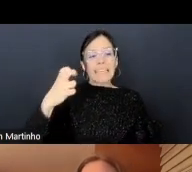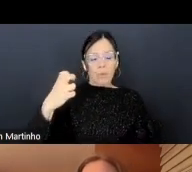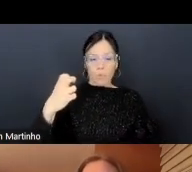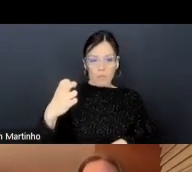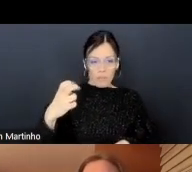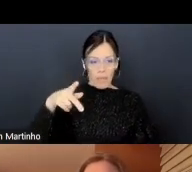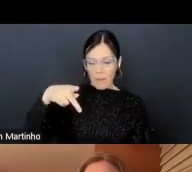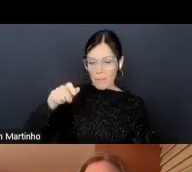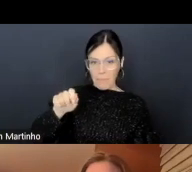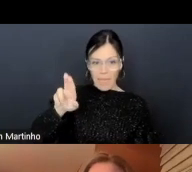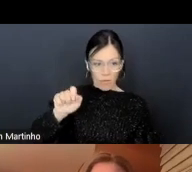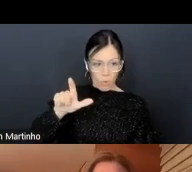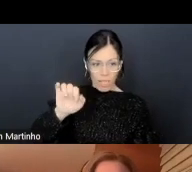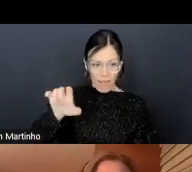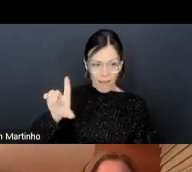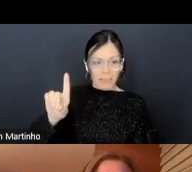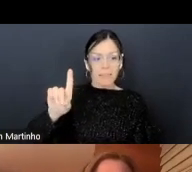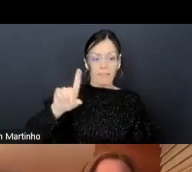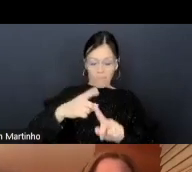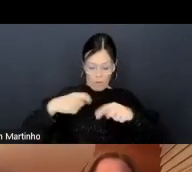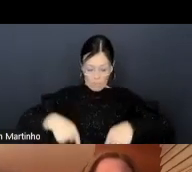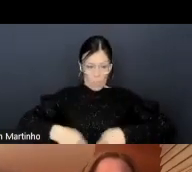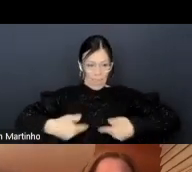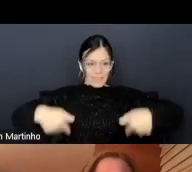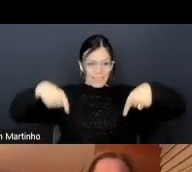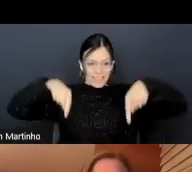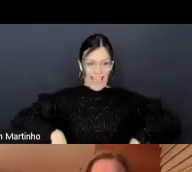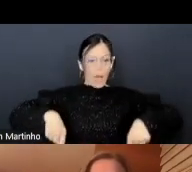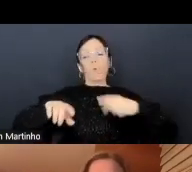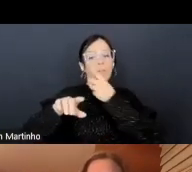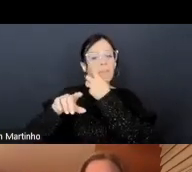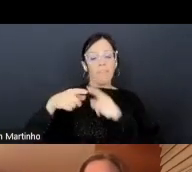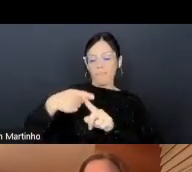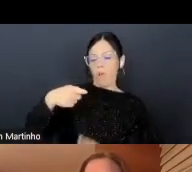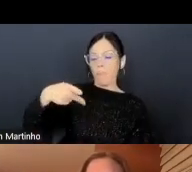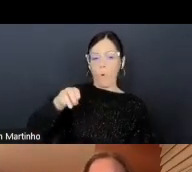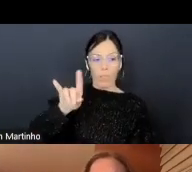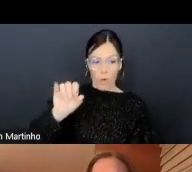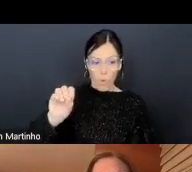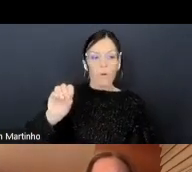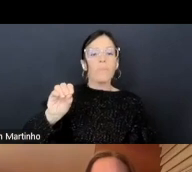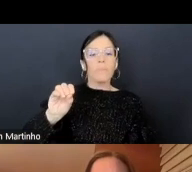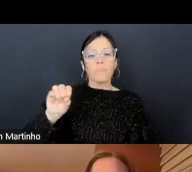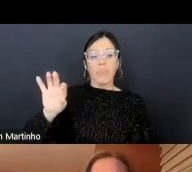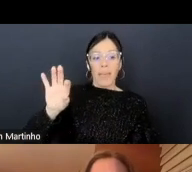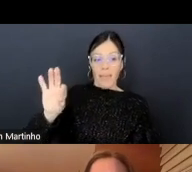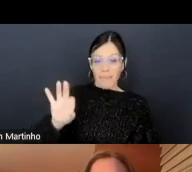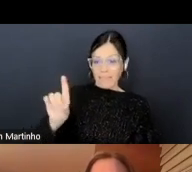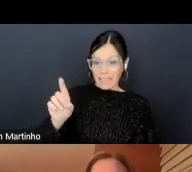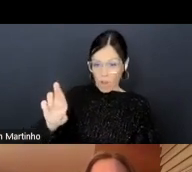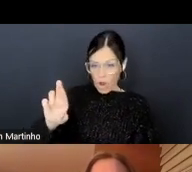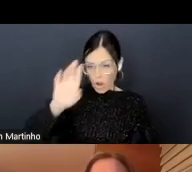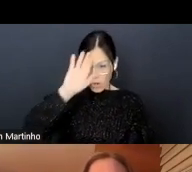from polio now fdr we know from scholars um historians